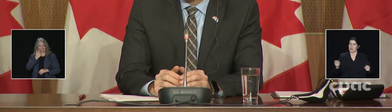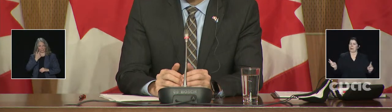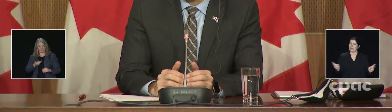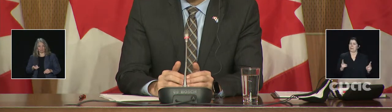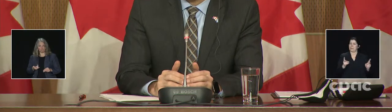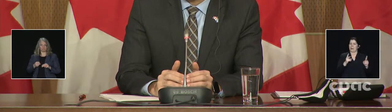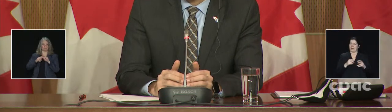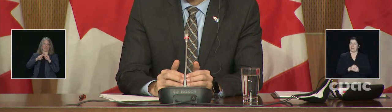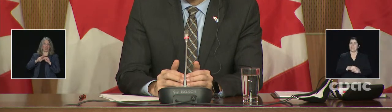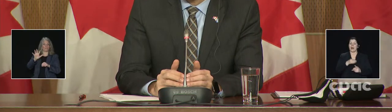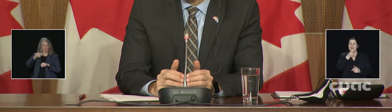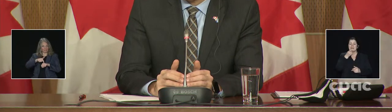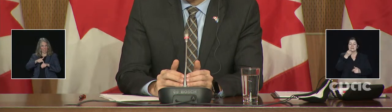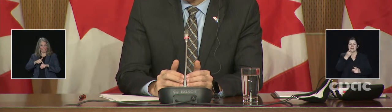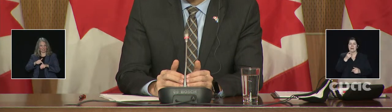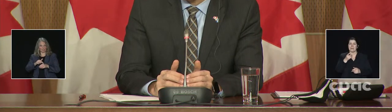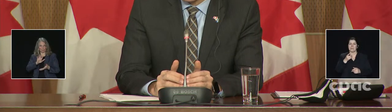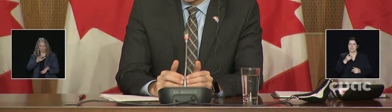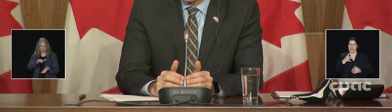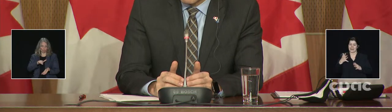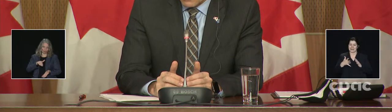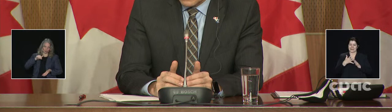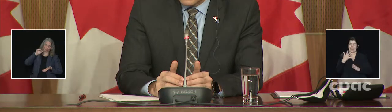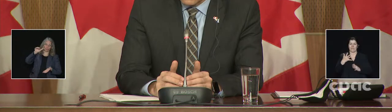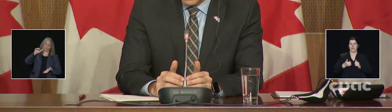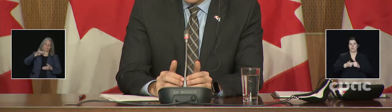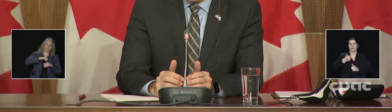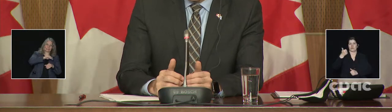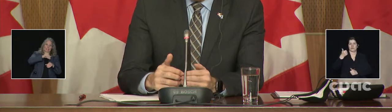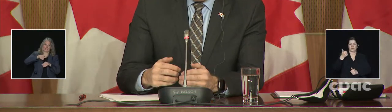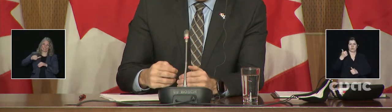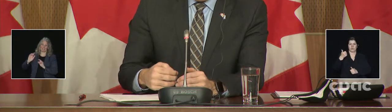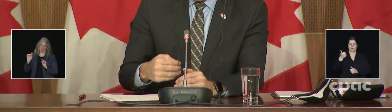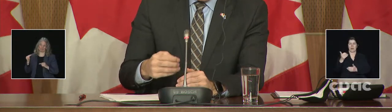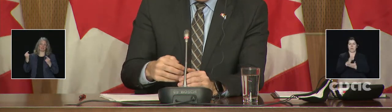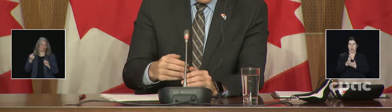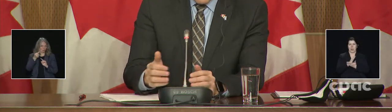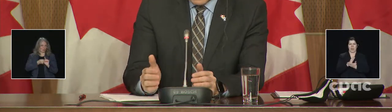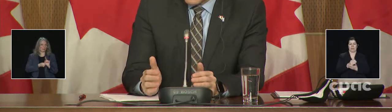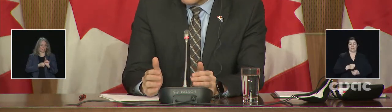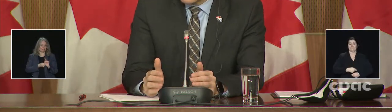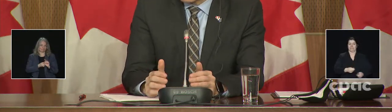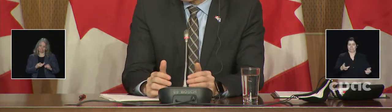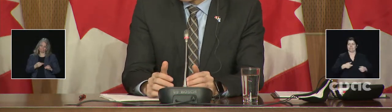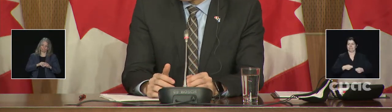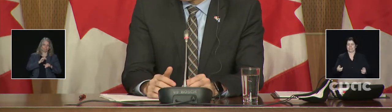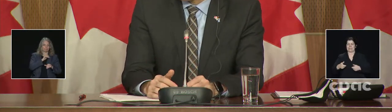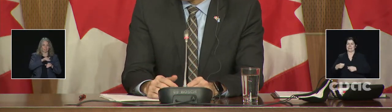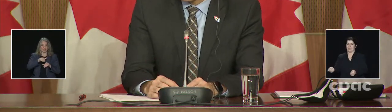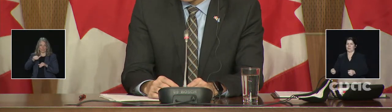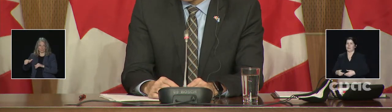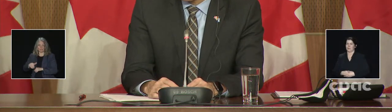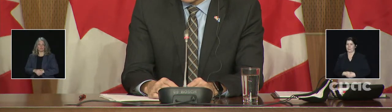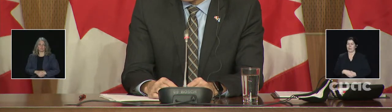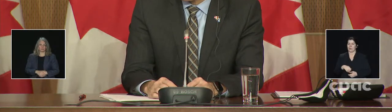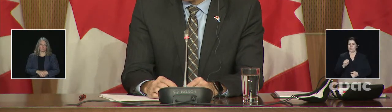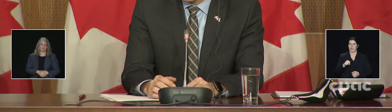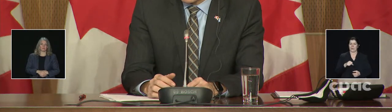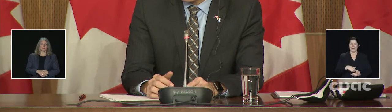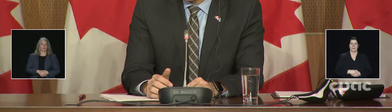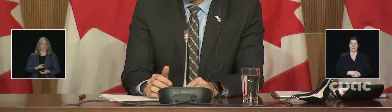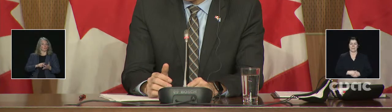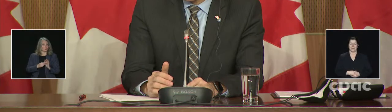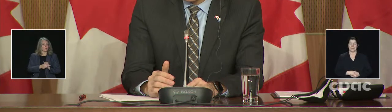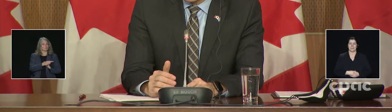the average delivery of rapid tests over the last months. So this is, and that's great. Now we've been able to answer